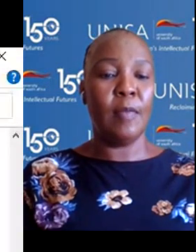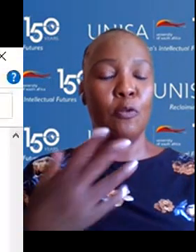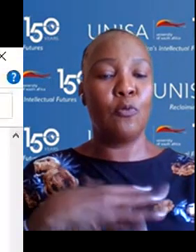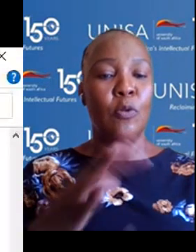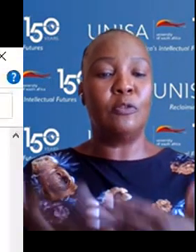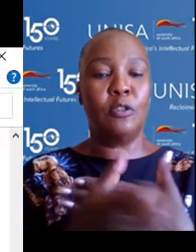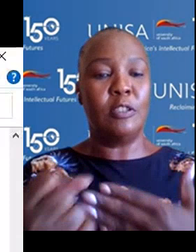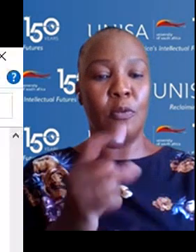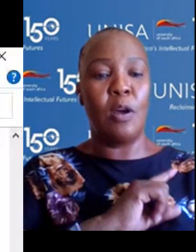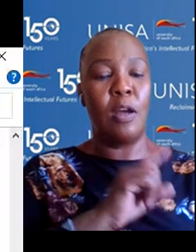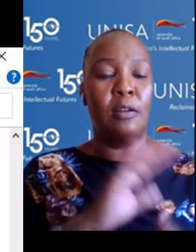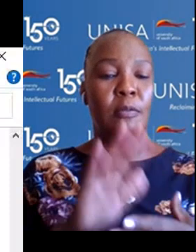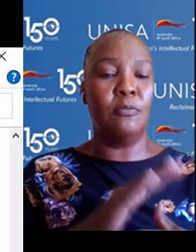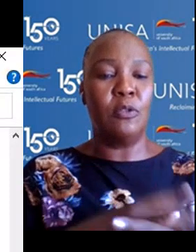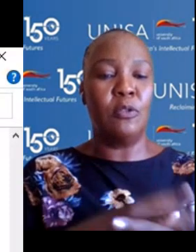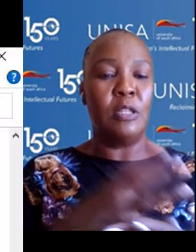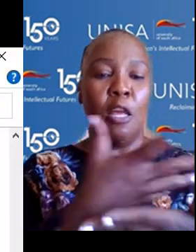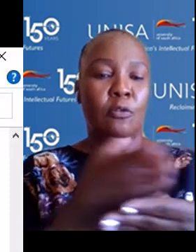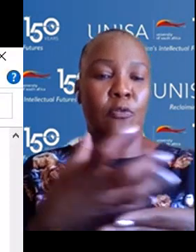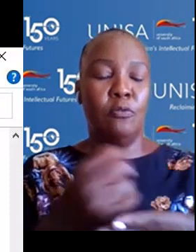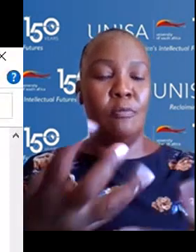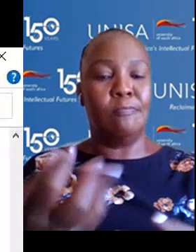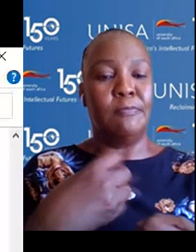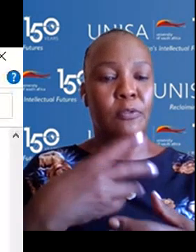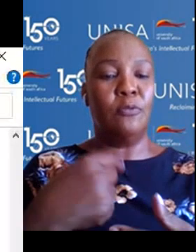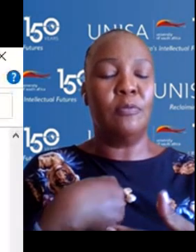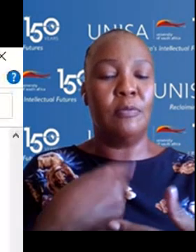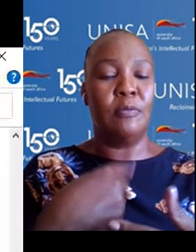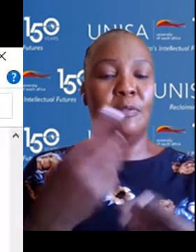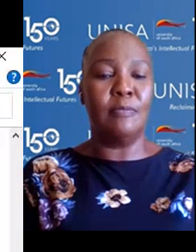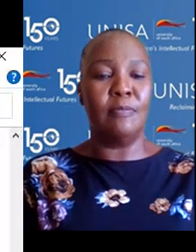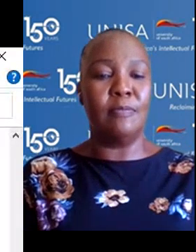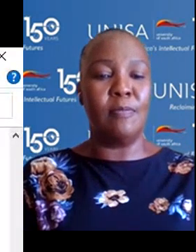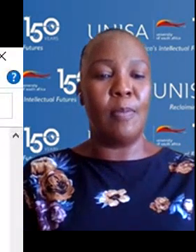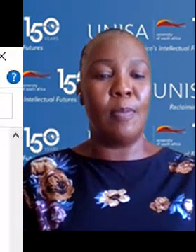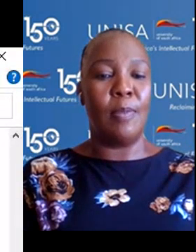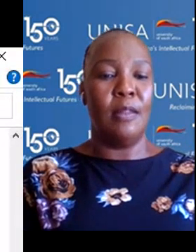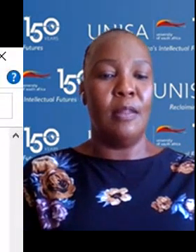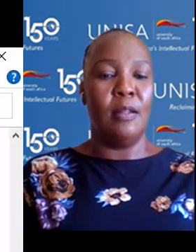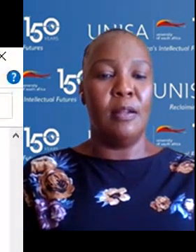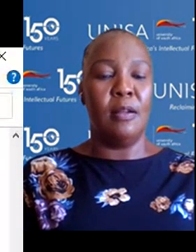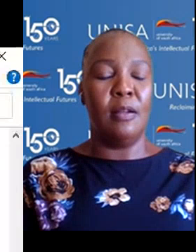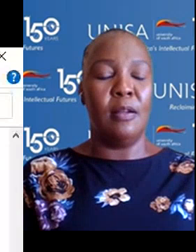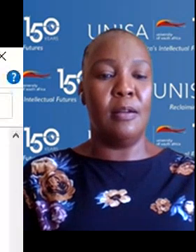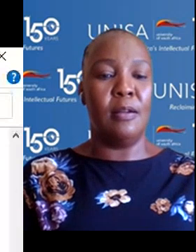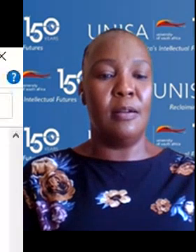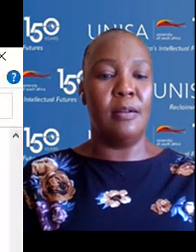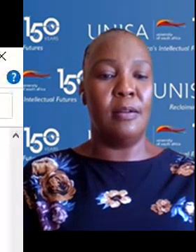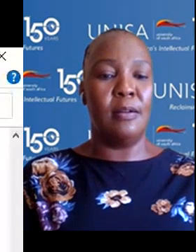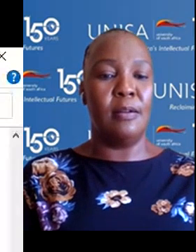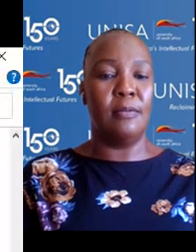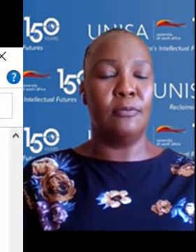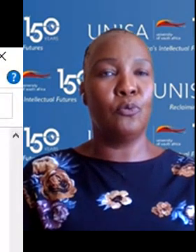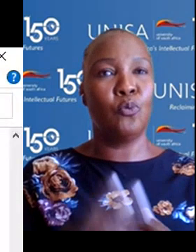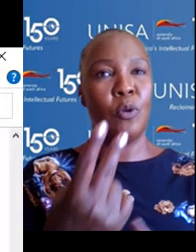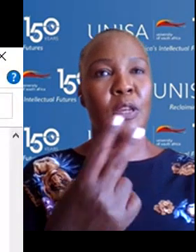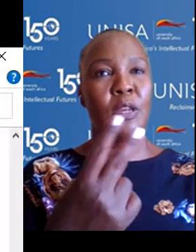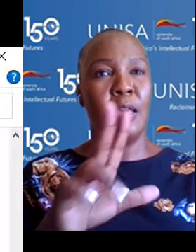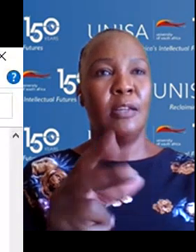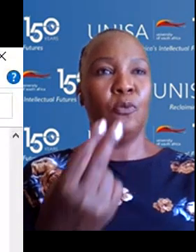gig. Okay, that's a lot of data. I definitely don't want to click on that now, not with training happening. See, support videos is also quite big,